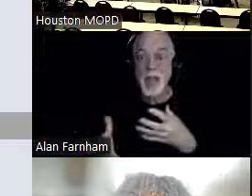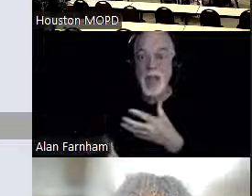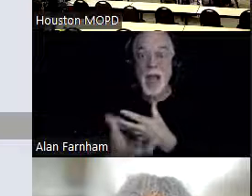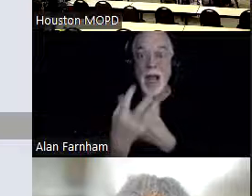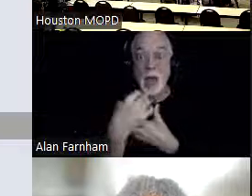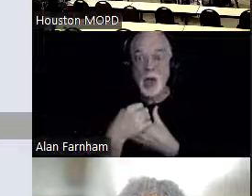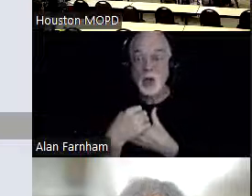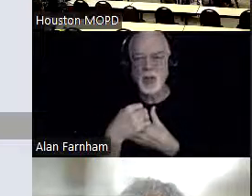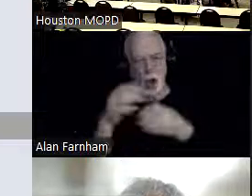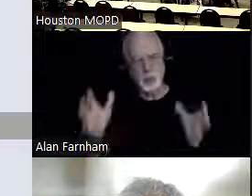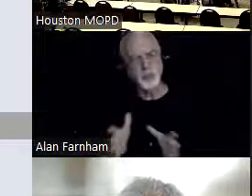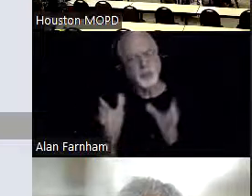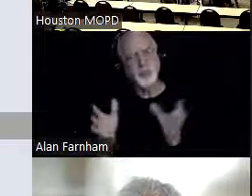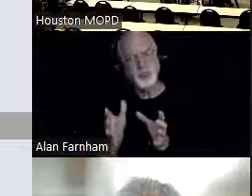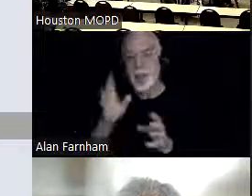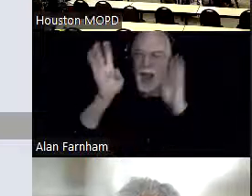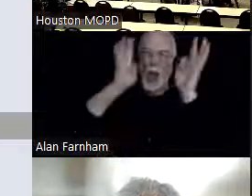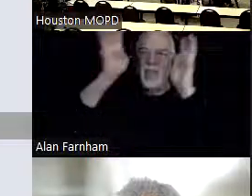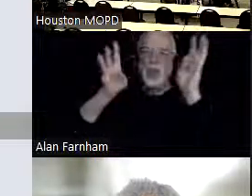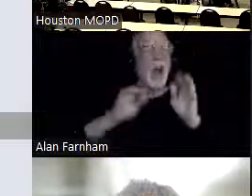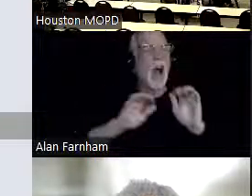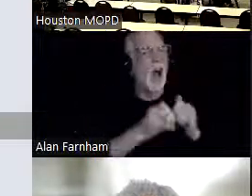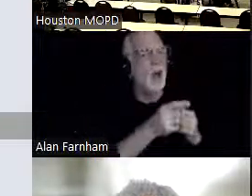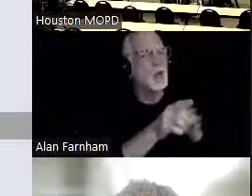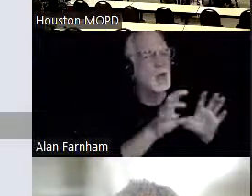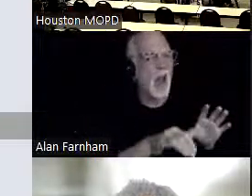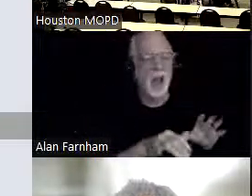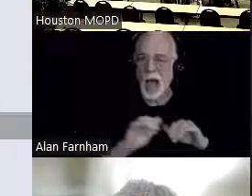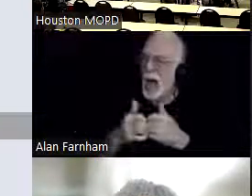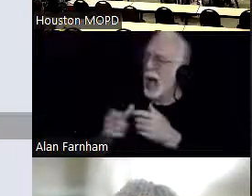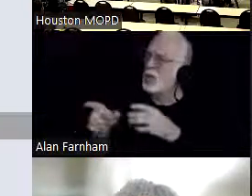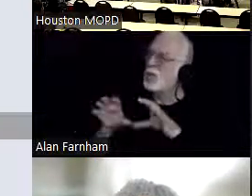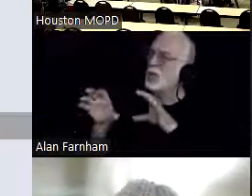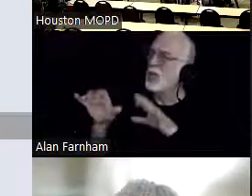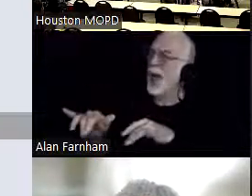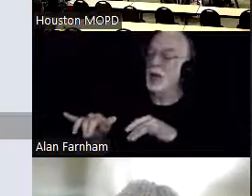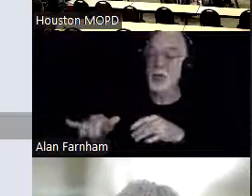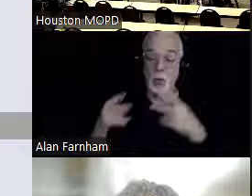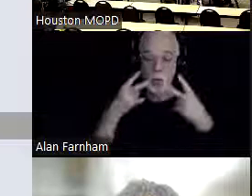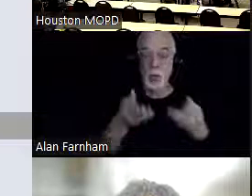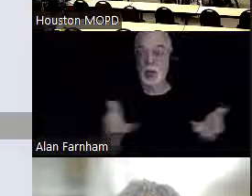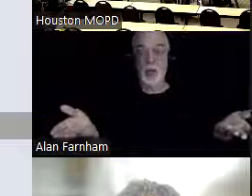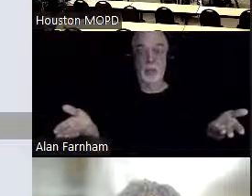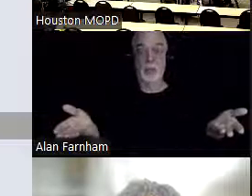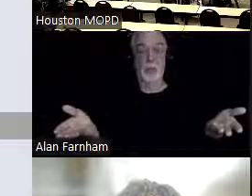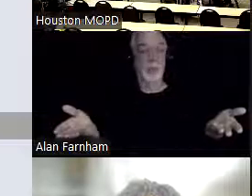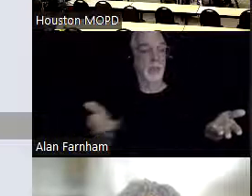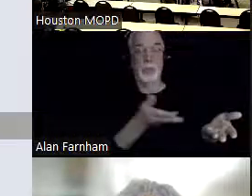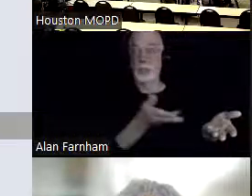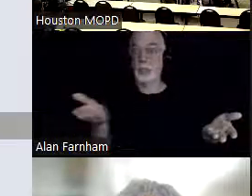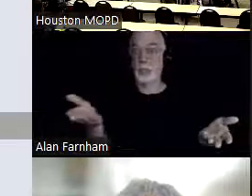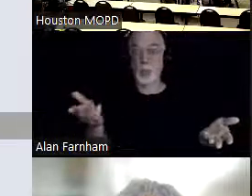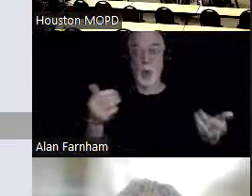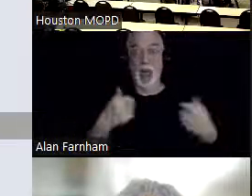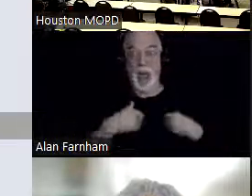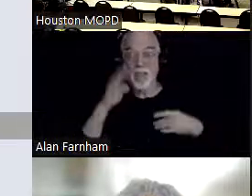fostering innovation. How do you do that? Let's look at this room. If you don't see innovation in this room, let's think about what